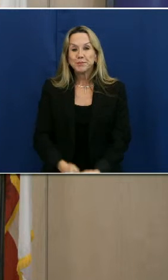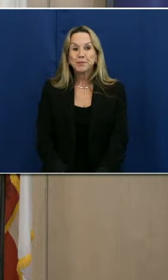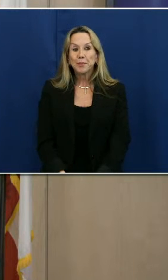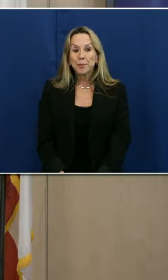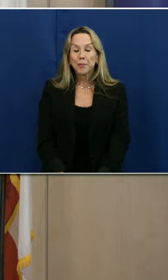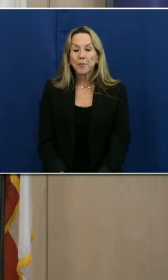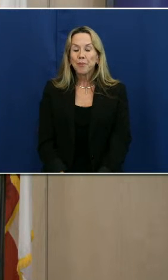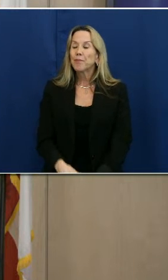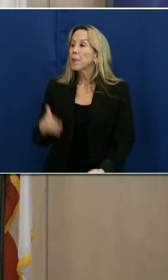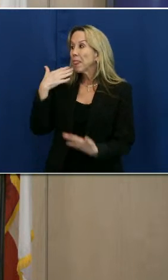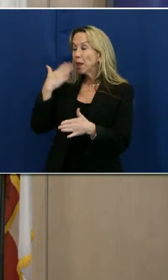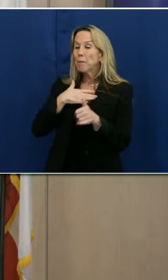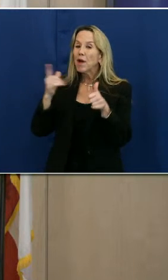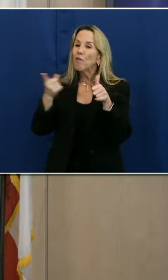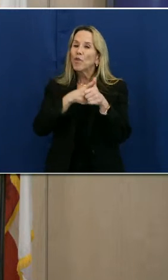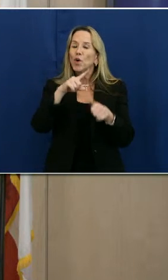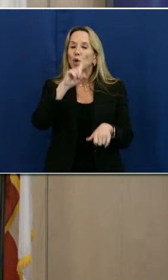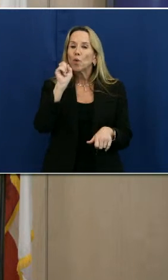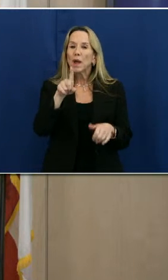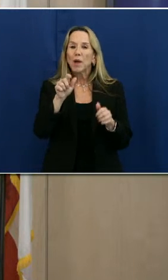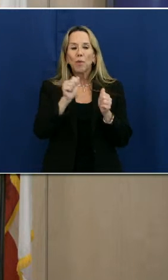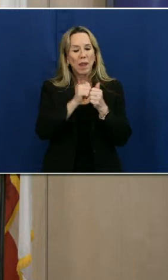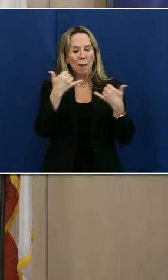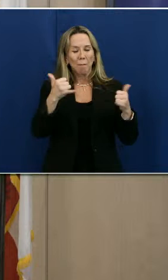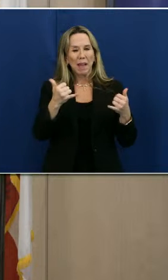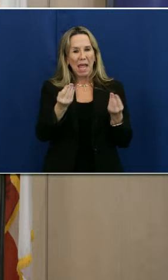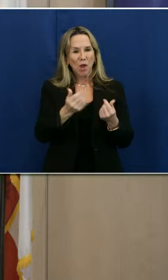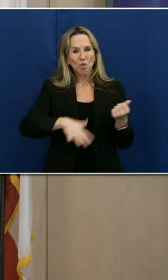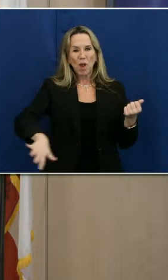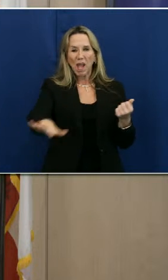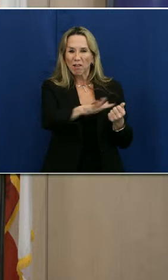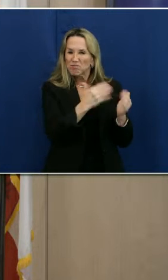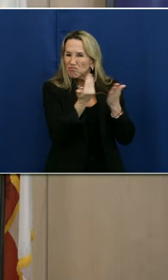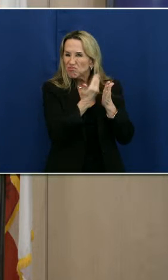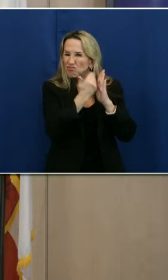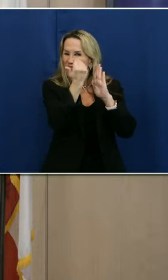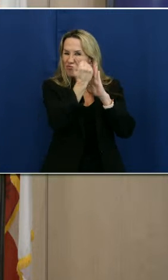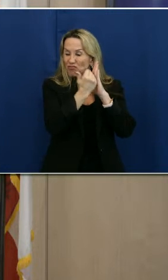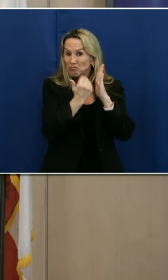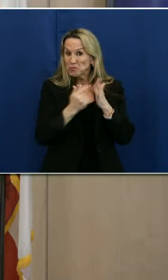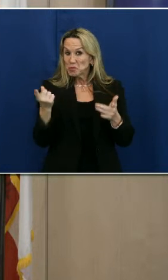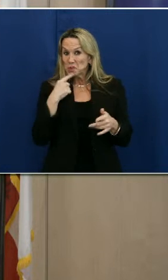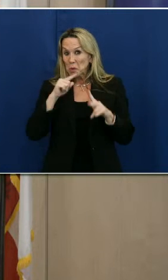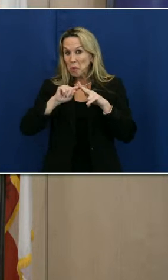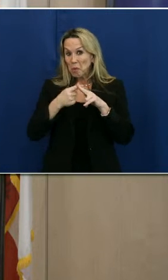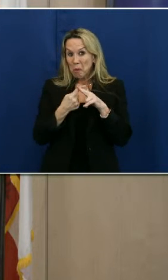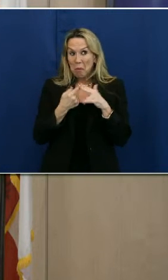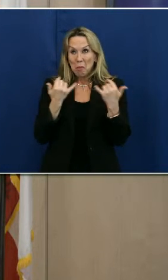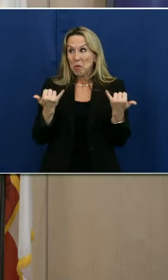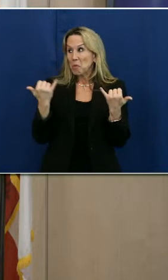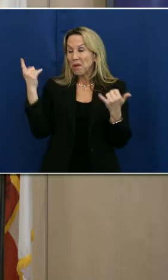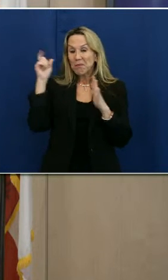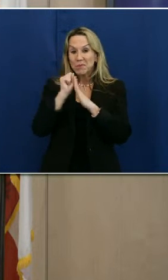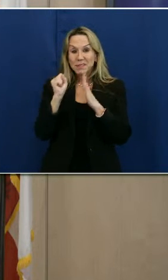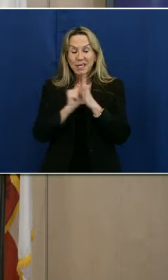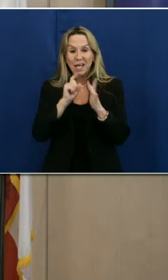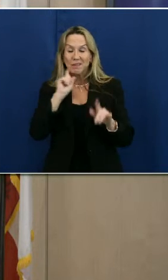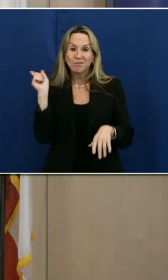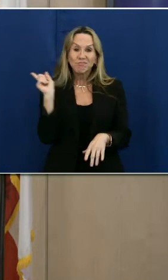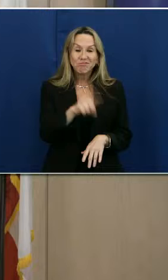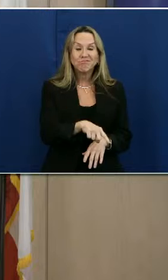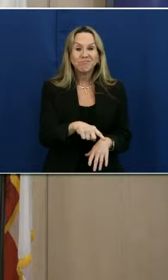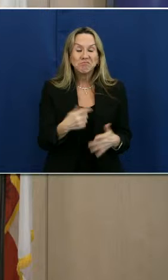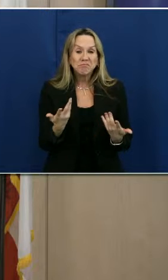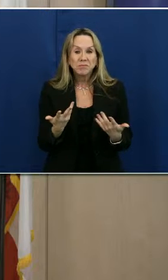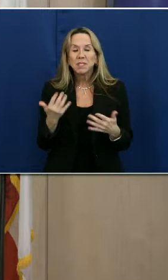Thank you. My first question has to do with playground guidelines, the new guidelines that just took effect today from the state. They mandate a lot of different